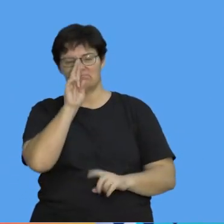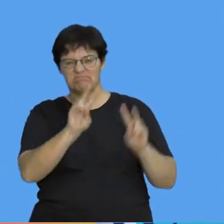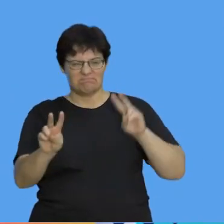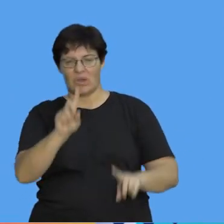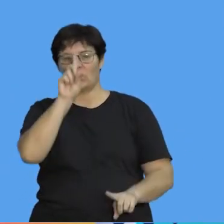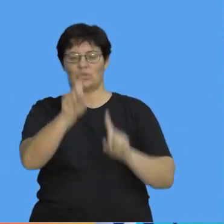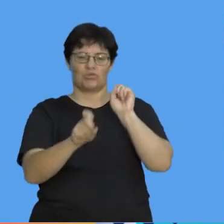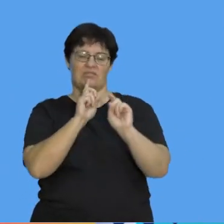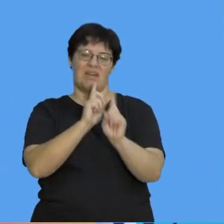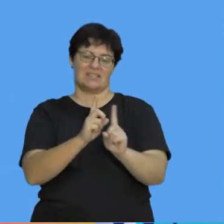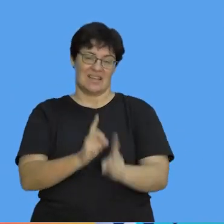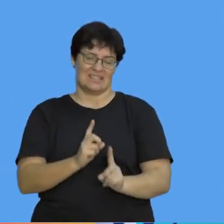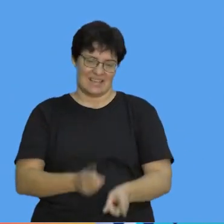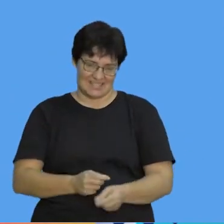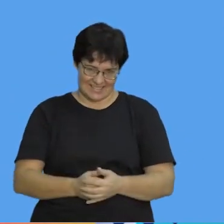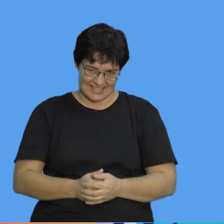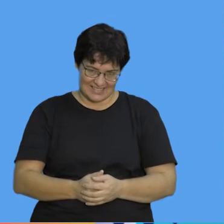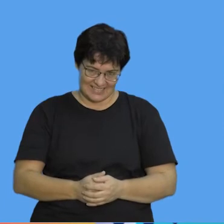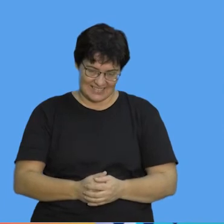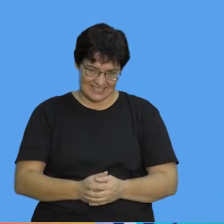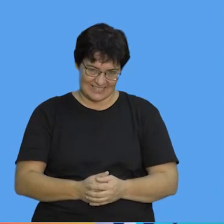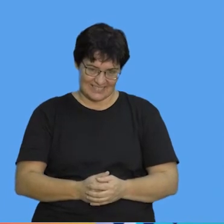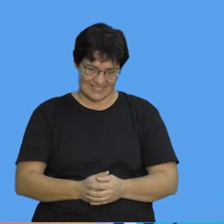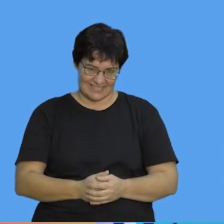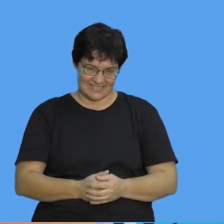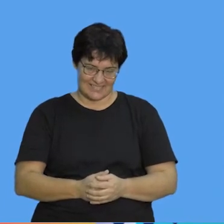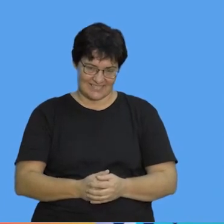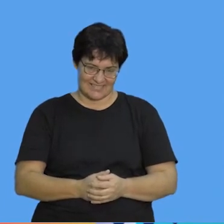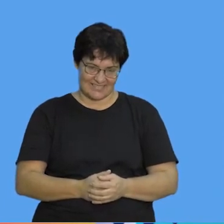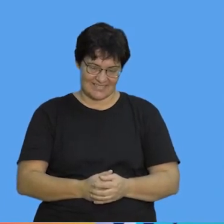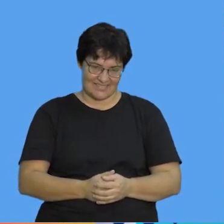going to have a look at a few questions that we can ask you on this section.